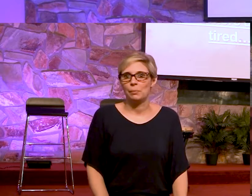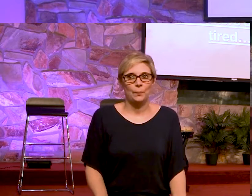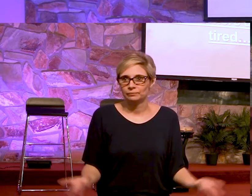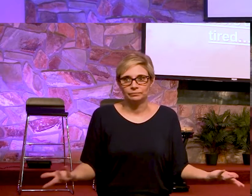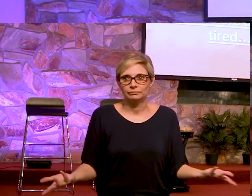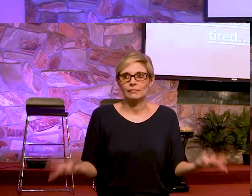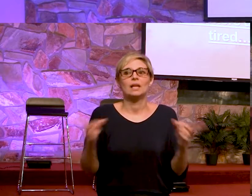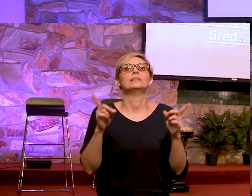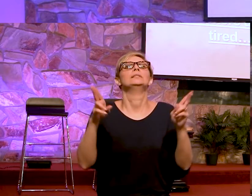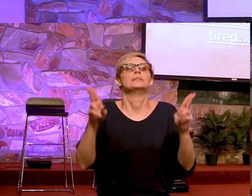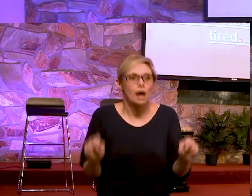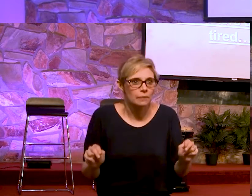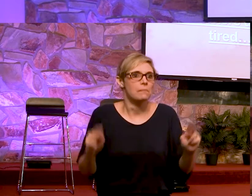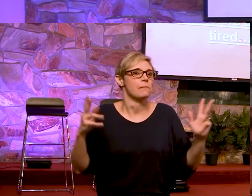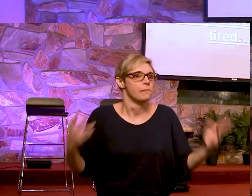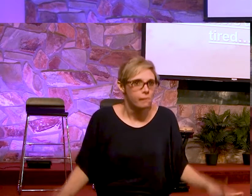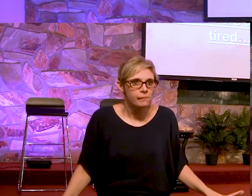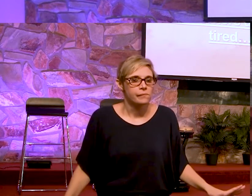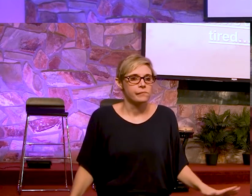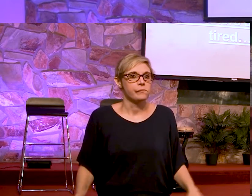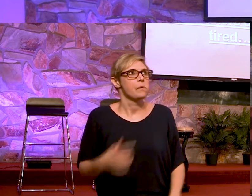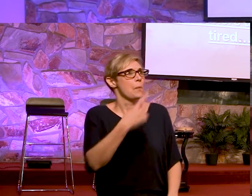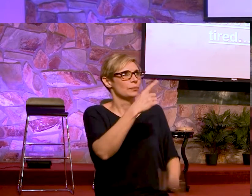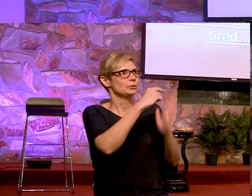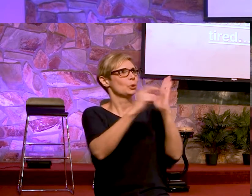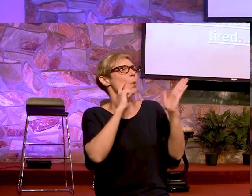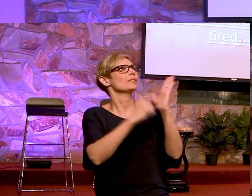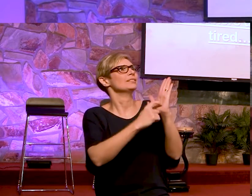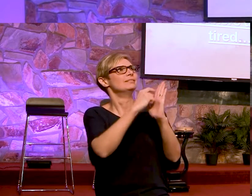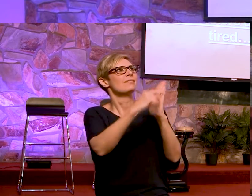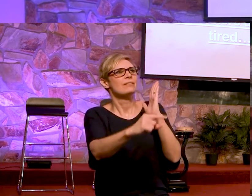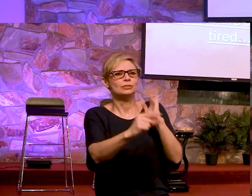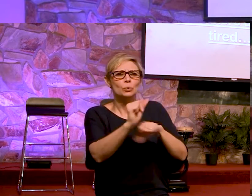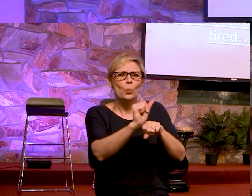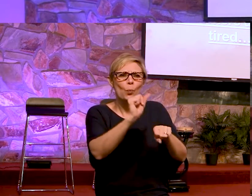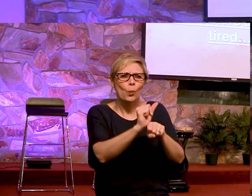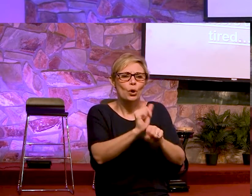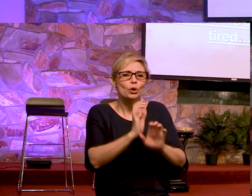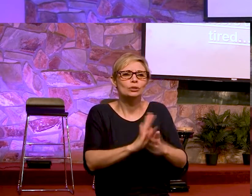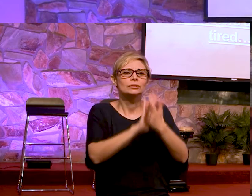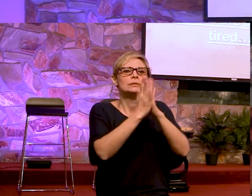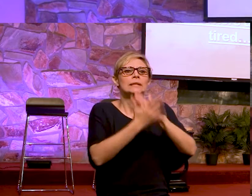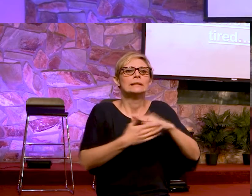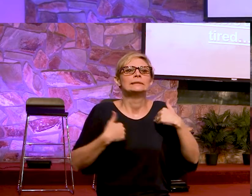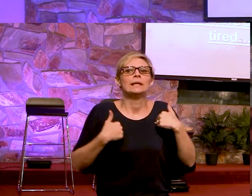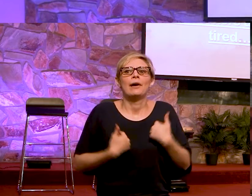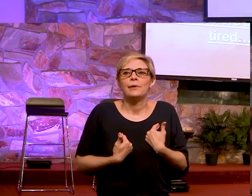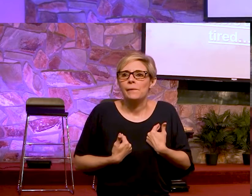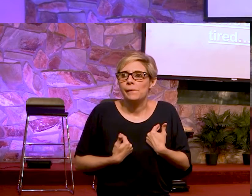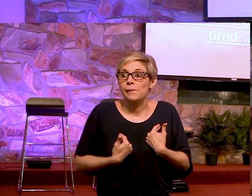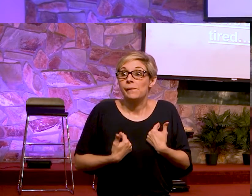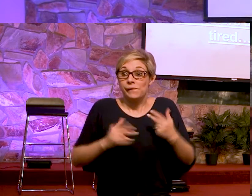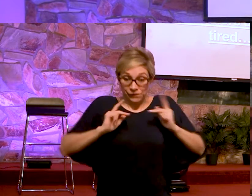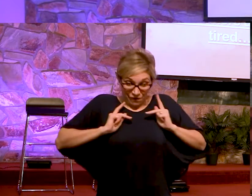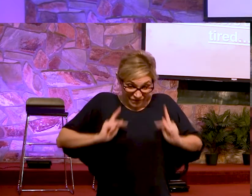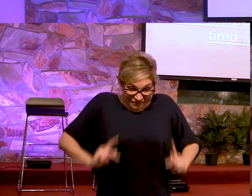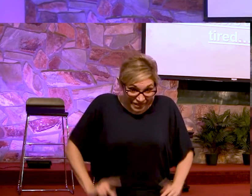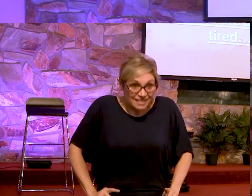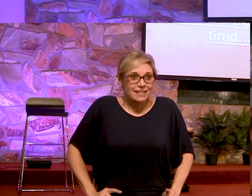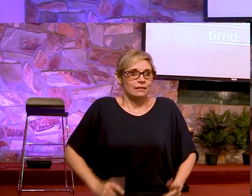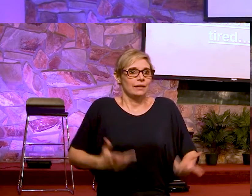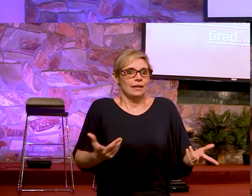The workers are getting tired. They're physically